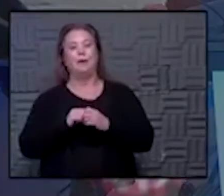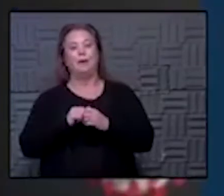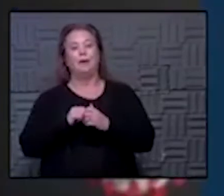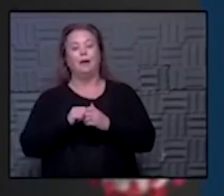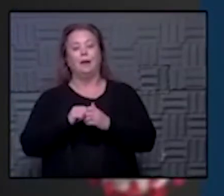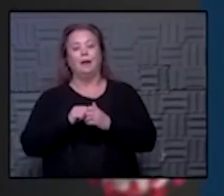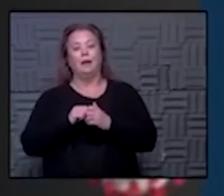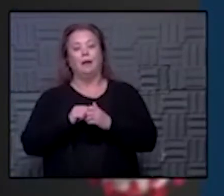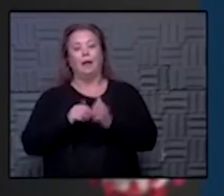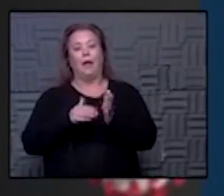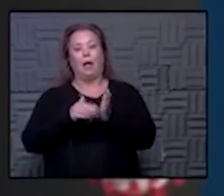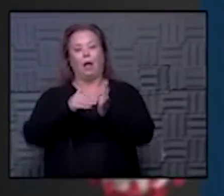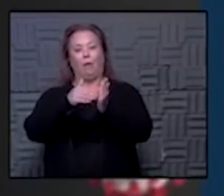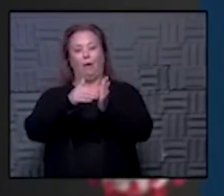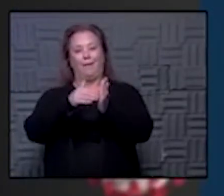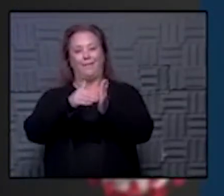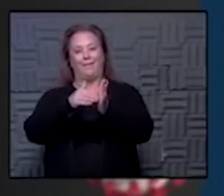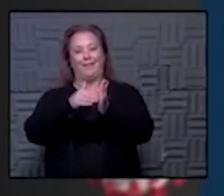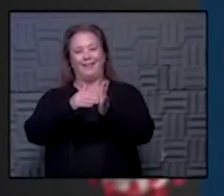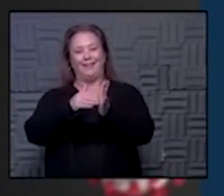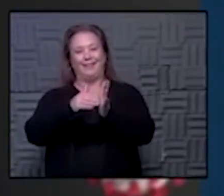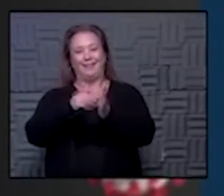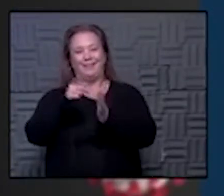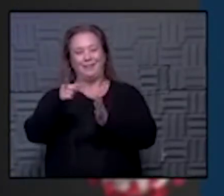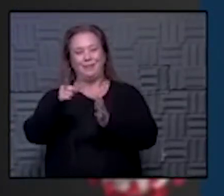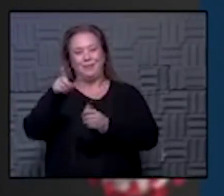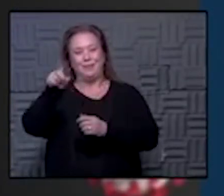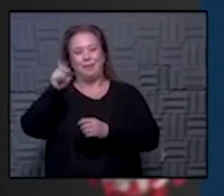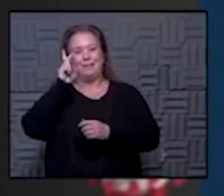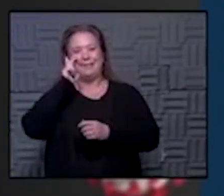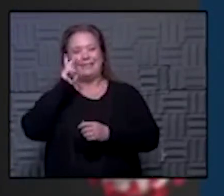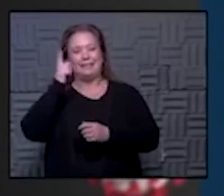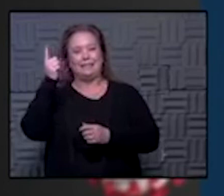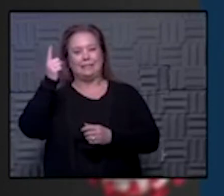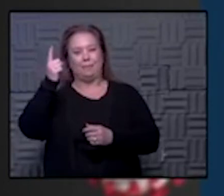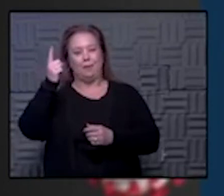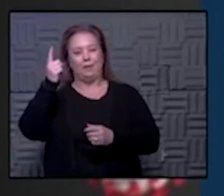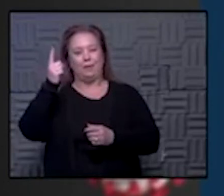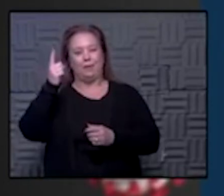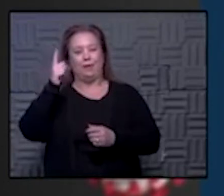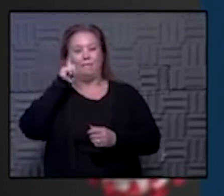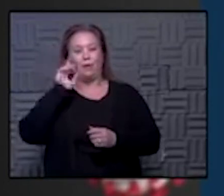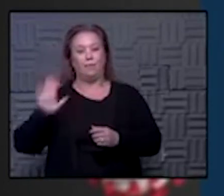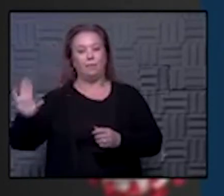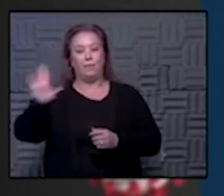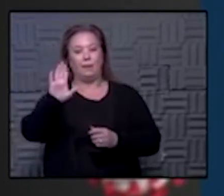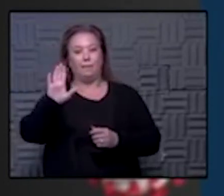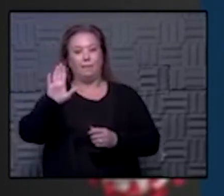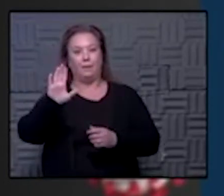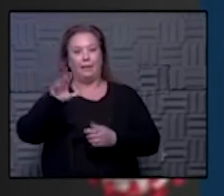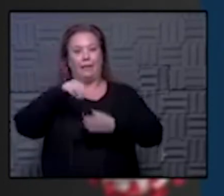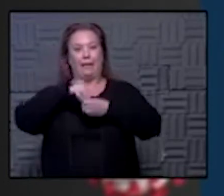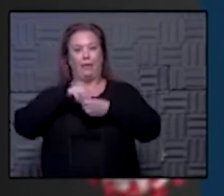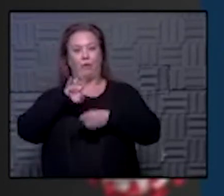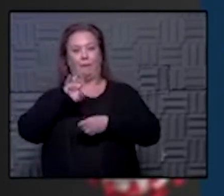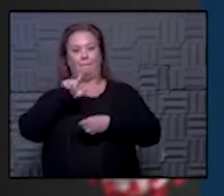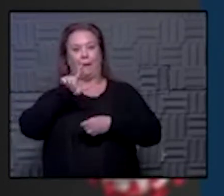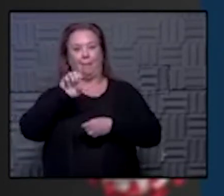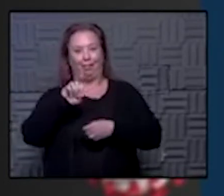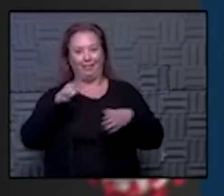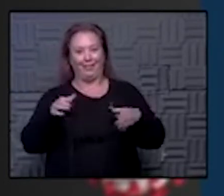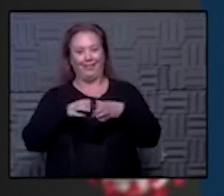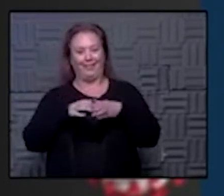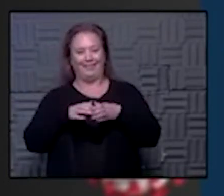How often, I like this question, how often do you have to see someone for them to be considered in your bubble?